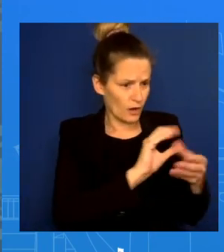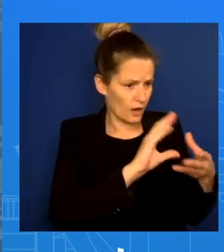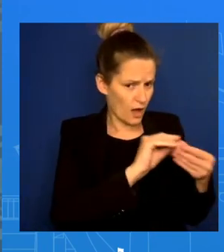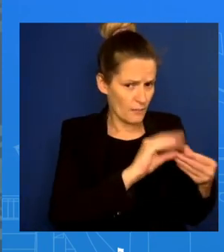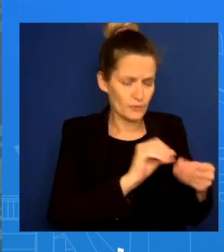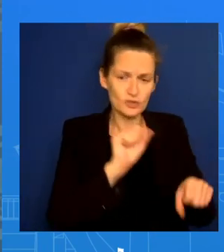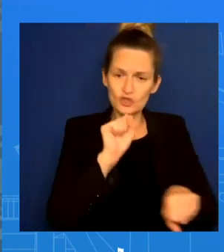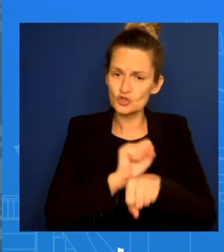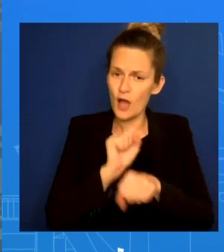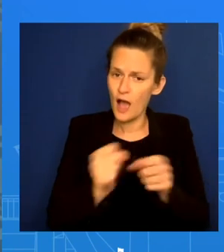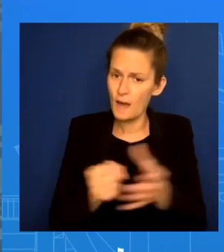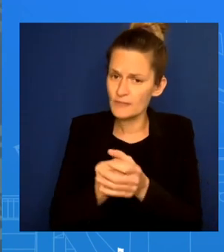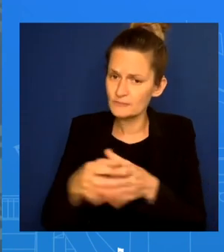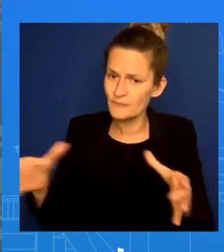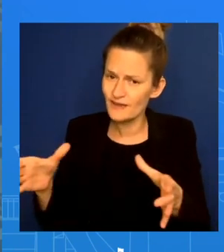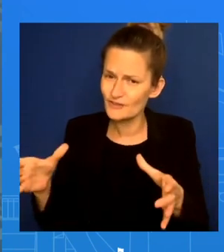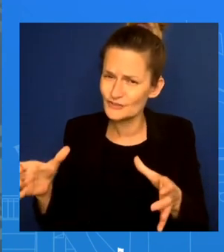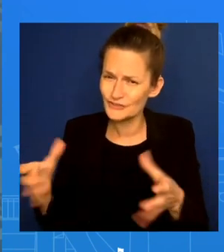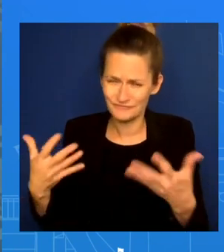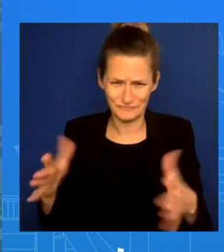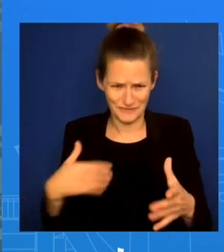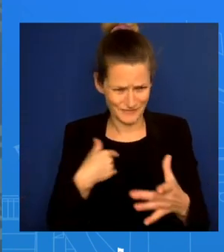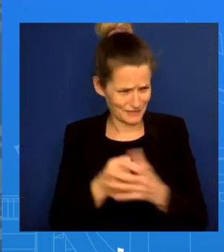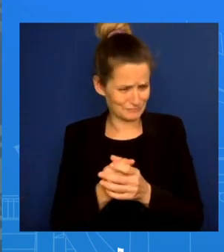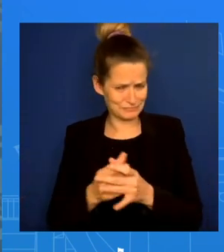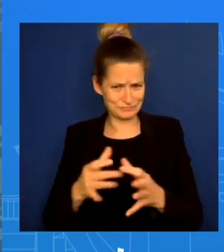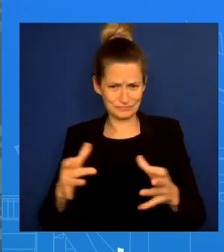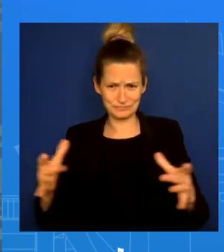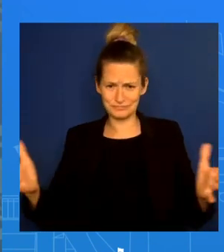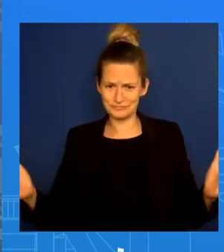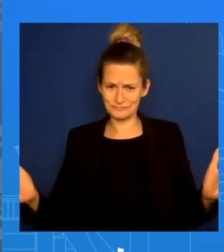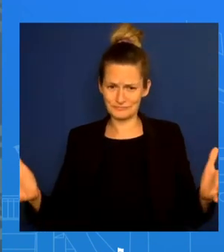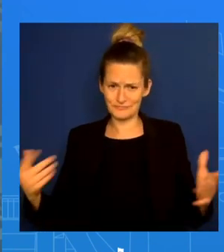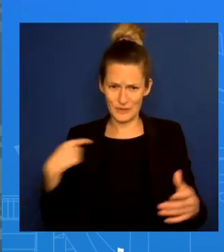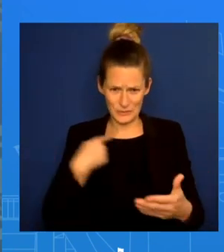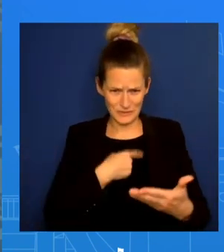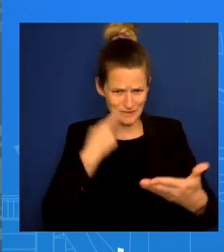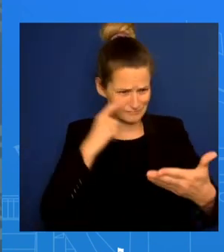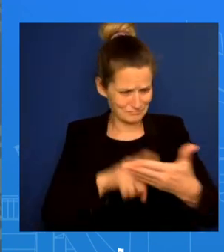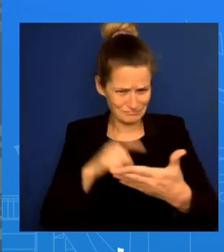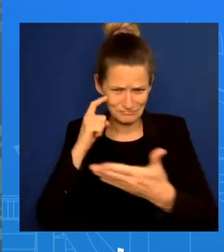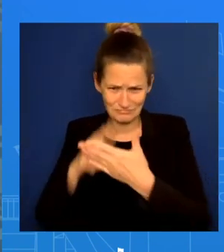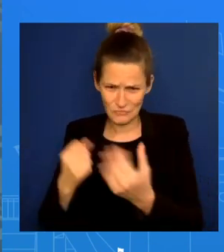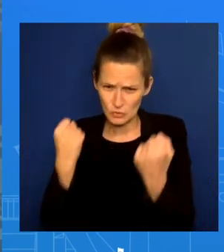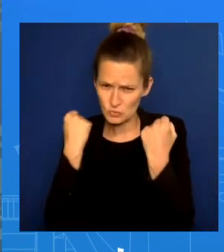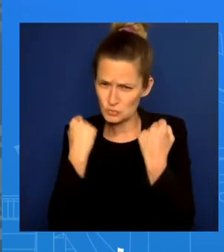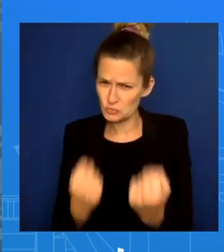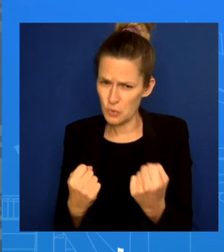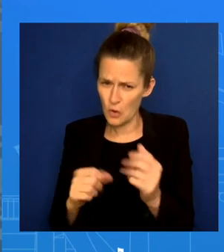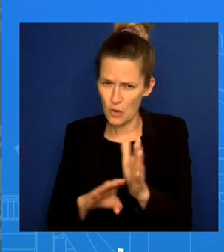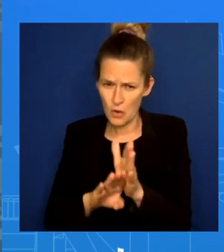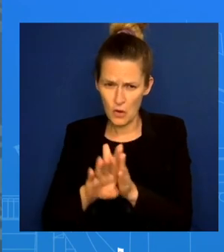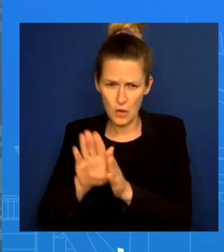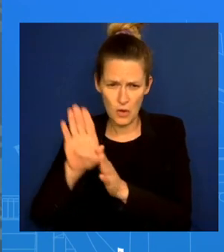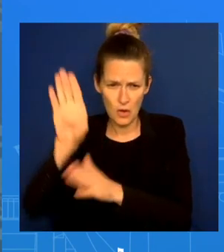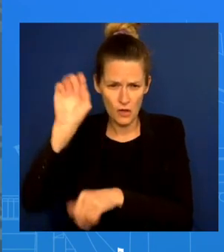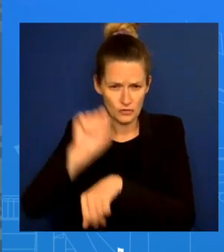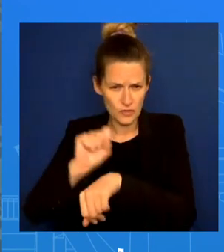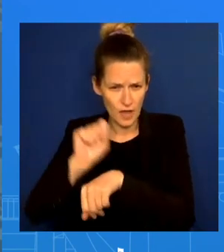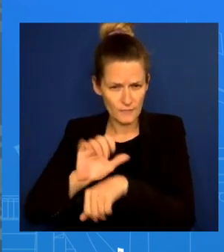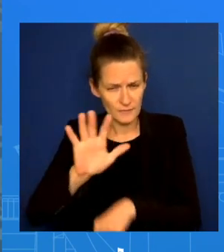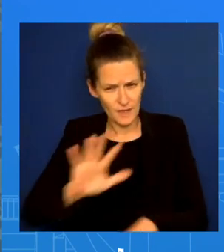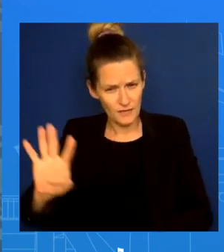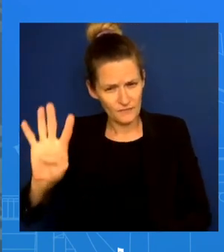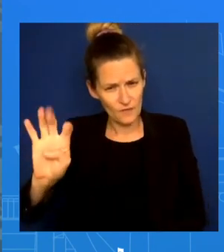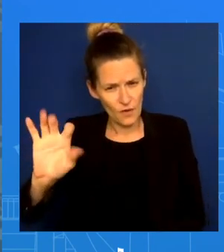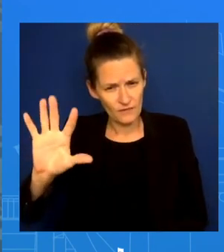at. Right now, we're seeing that strong labor market with about 400,000 jobs that have been created each month.